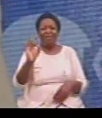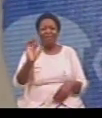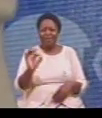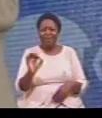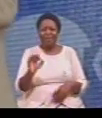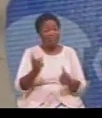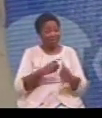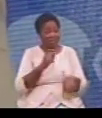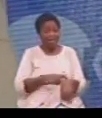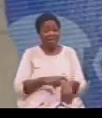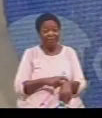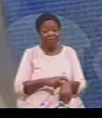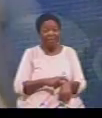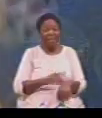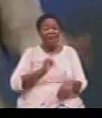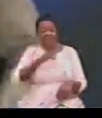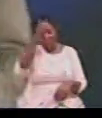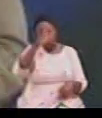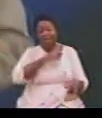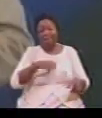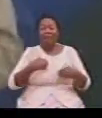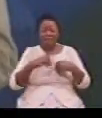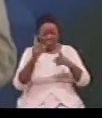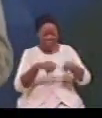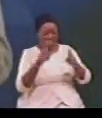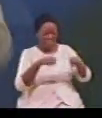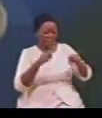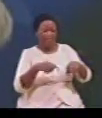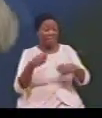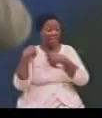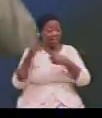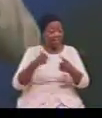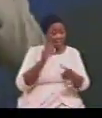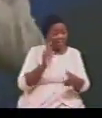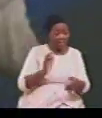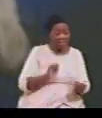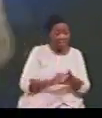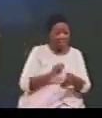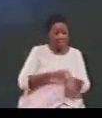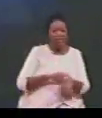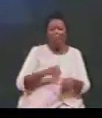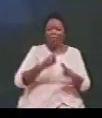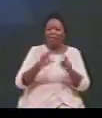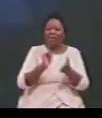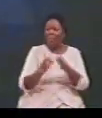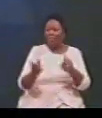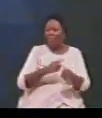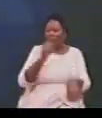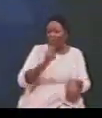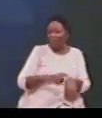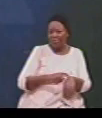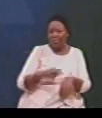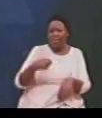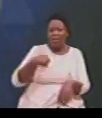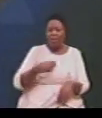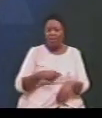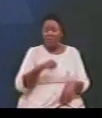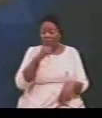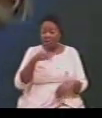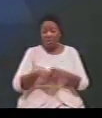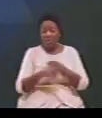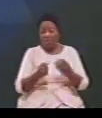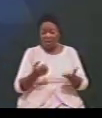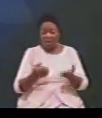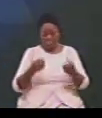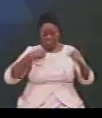1989, first time, I've been coming since then. But that first time, why? Not in the stadium,